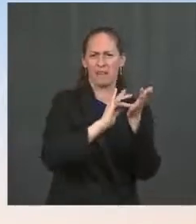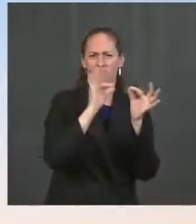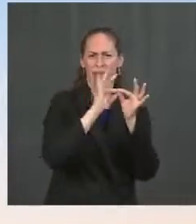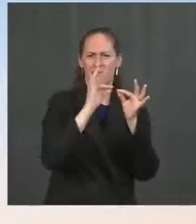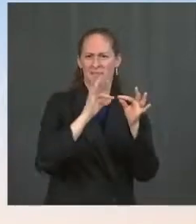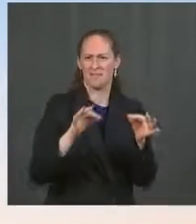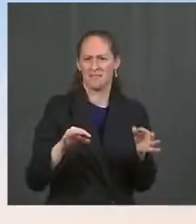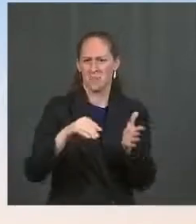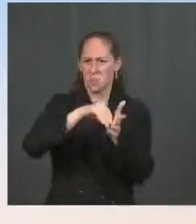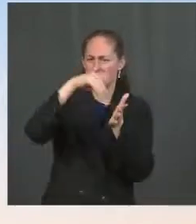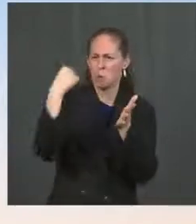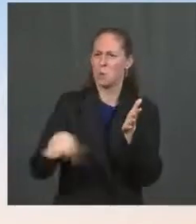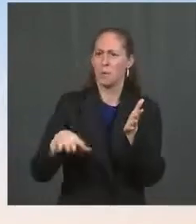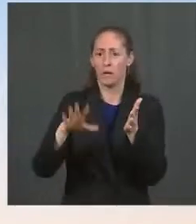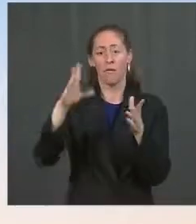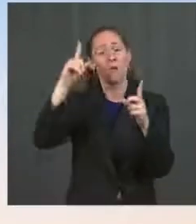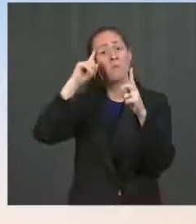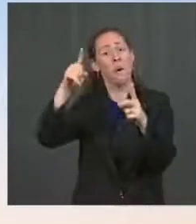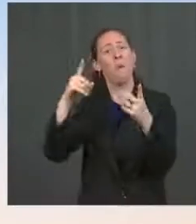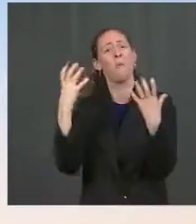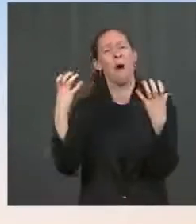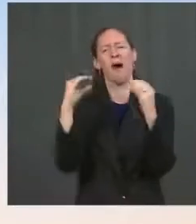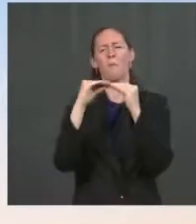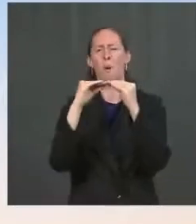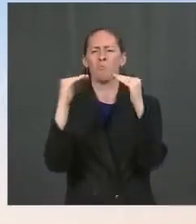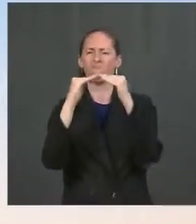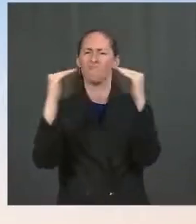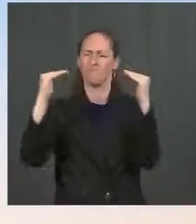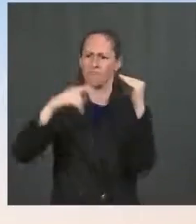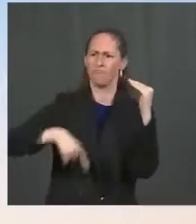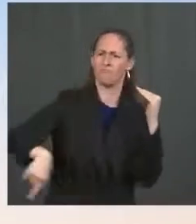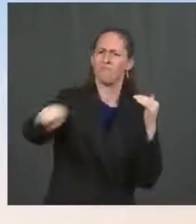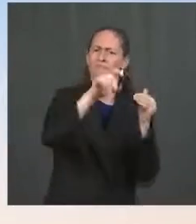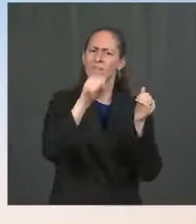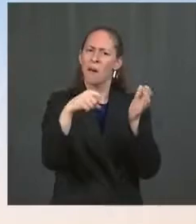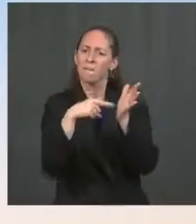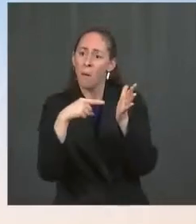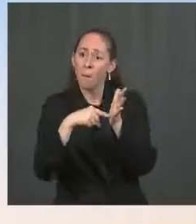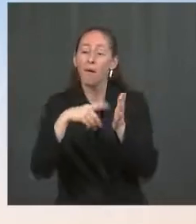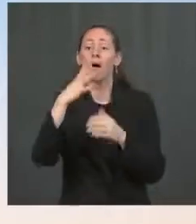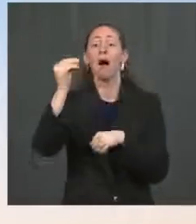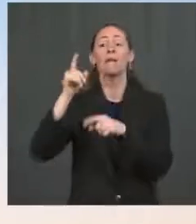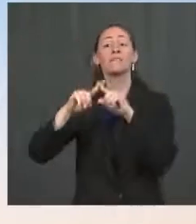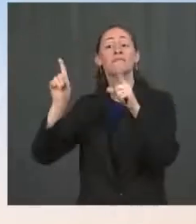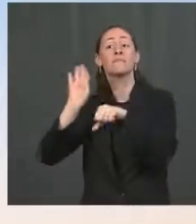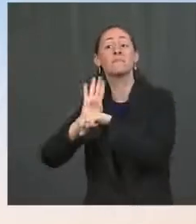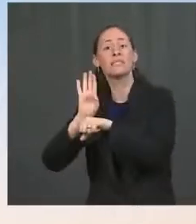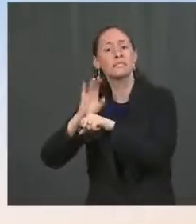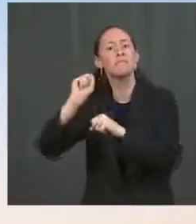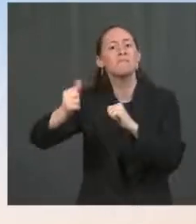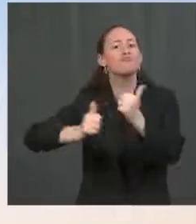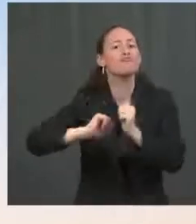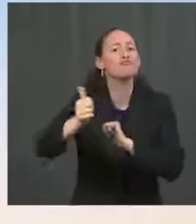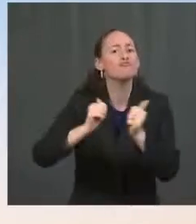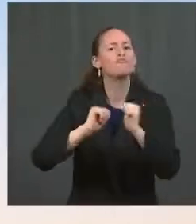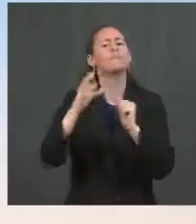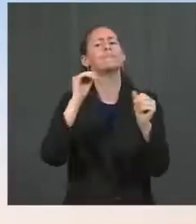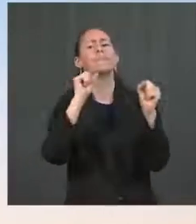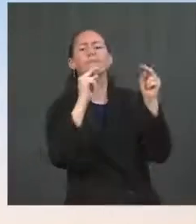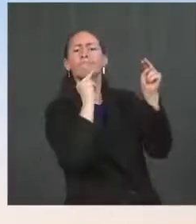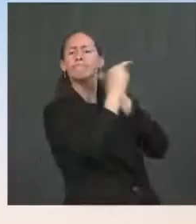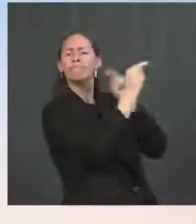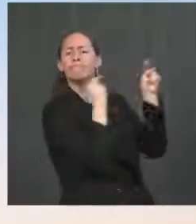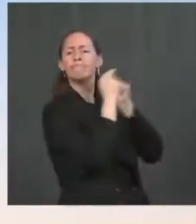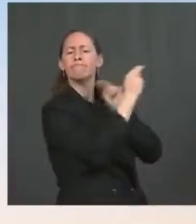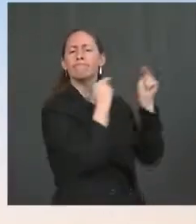drug pricing, reform through improved competition, price negotiation, and innovation. Our healthcare experts make the case that the number one thing we can do